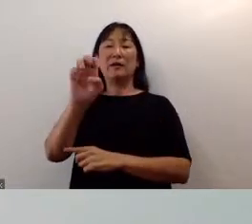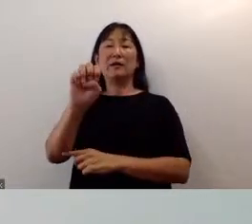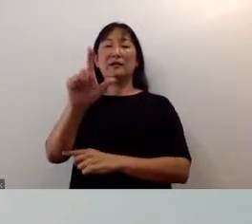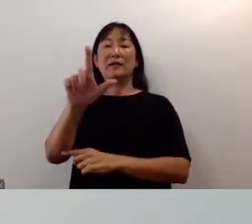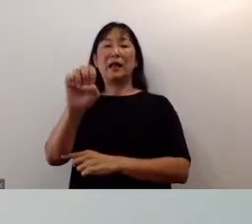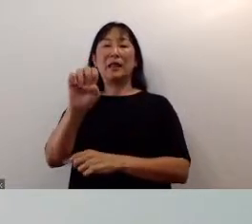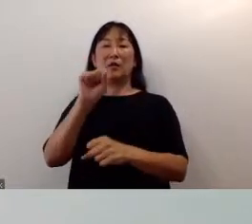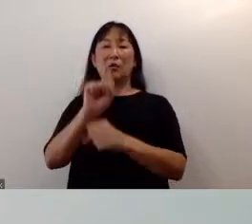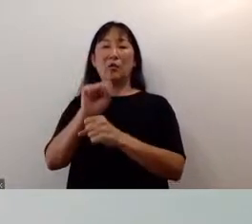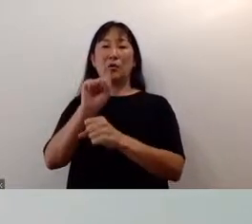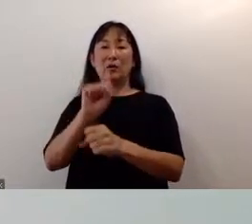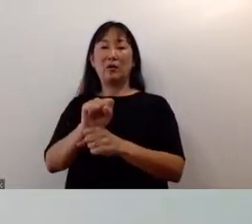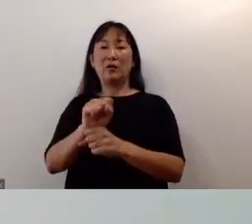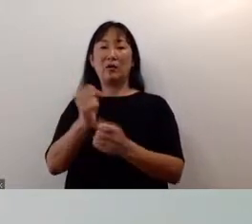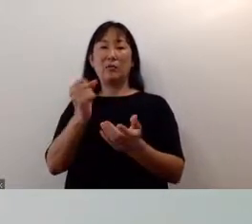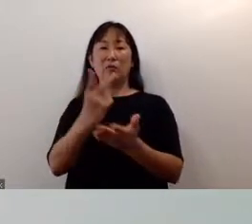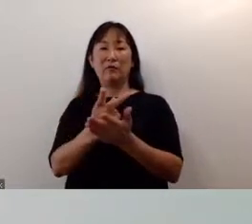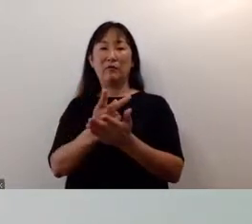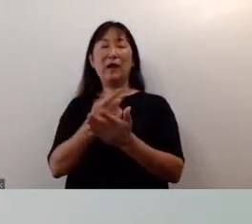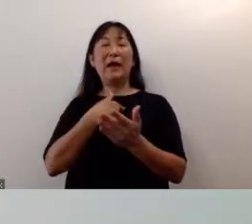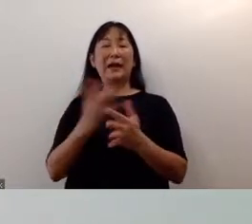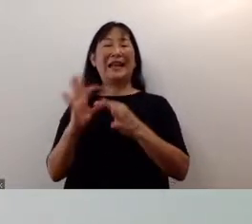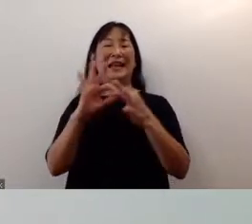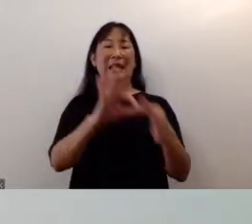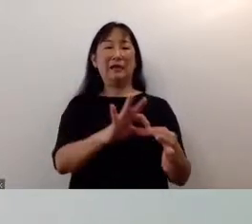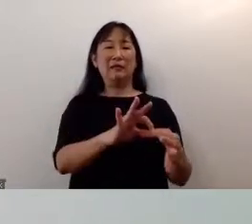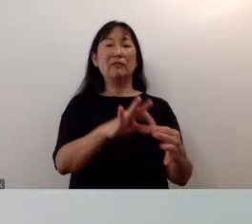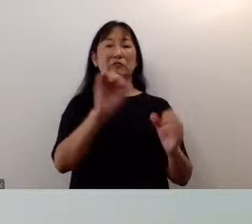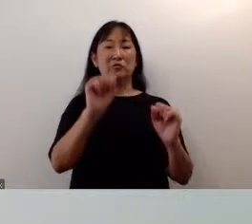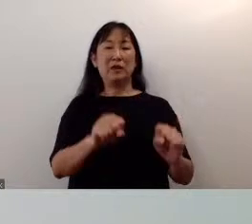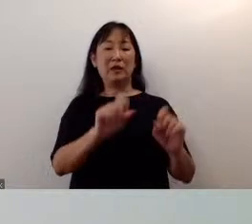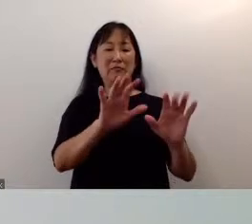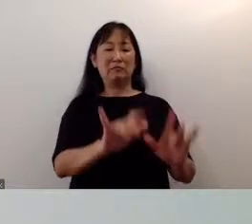that telework application and that approval process.